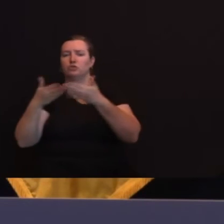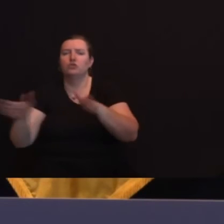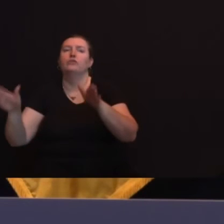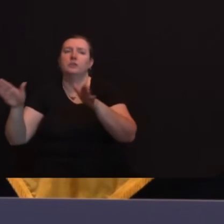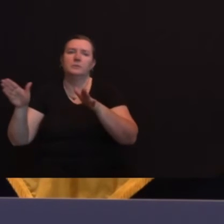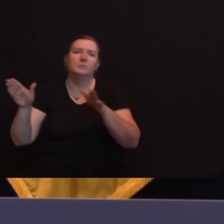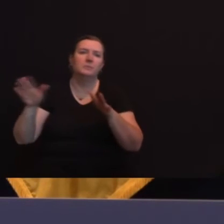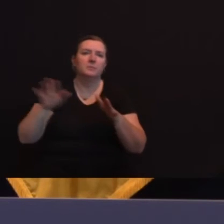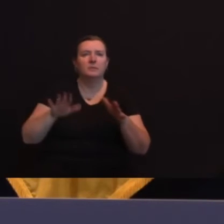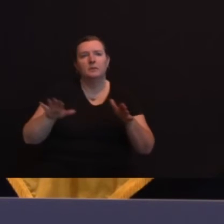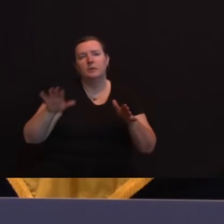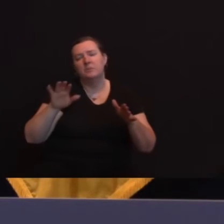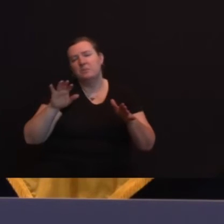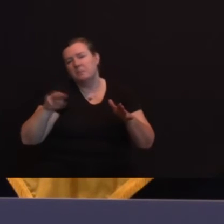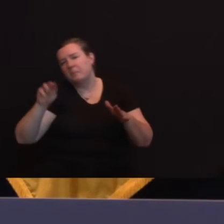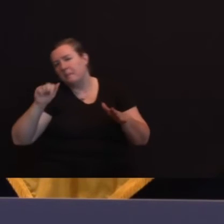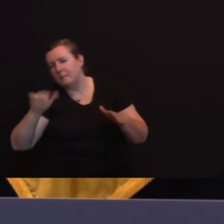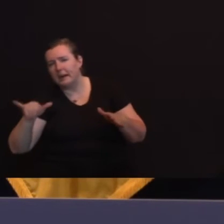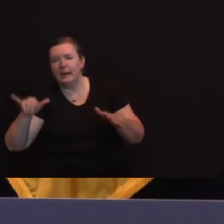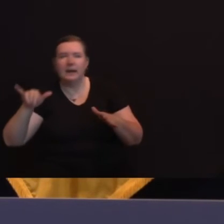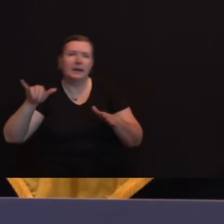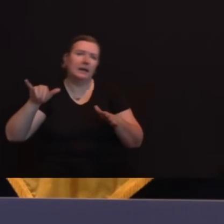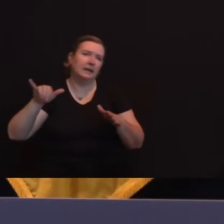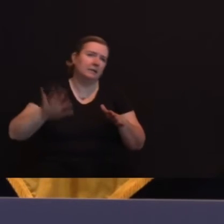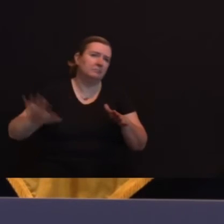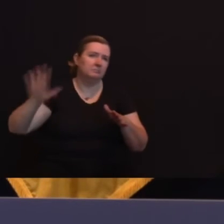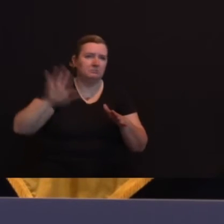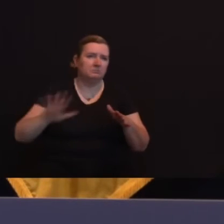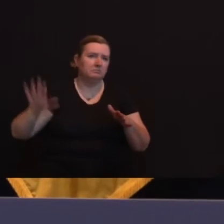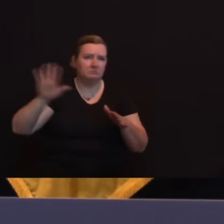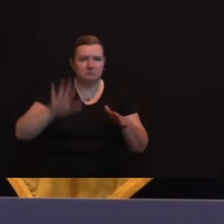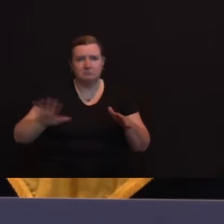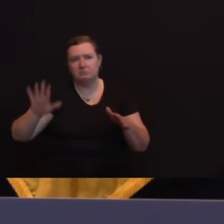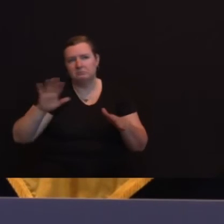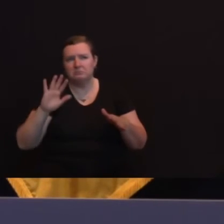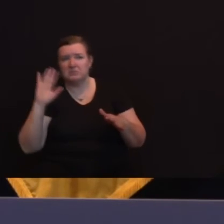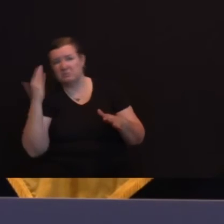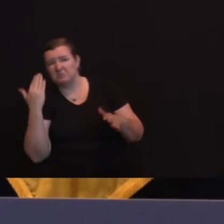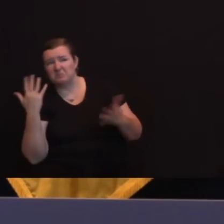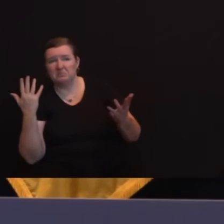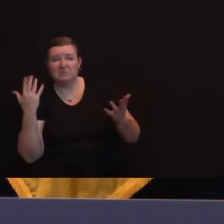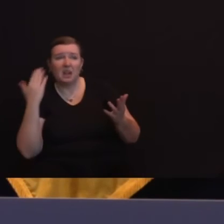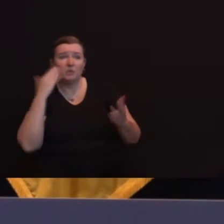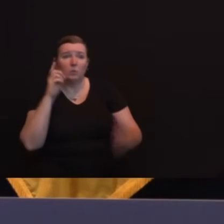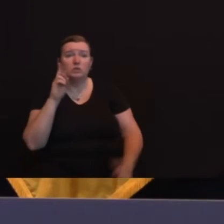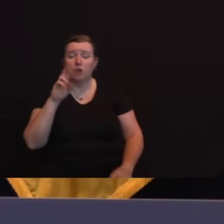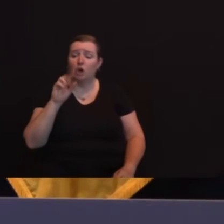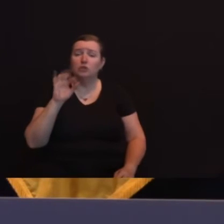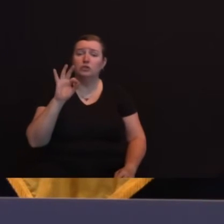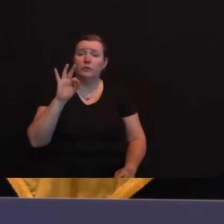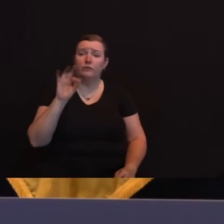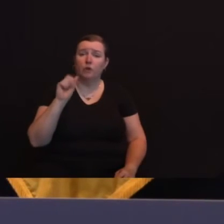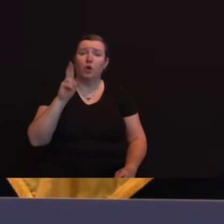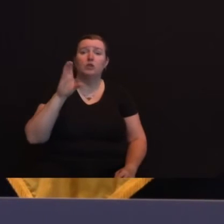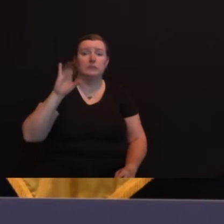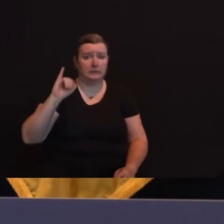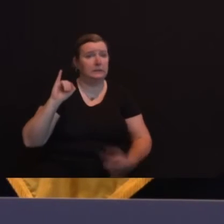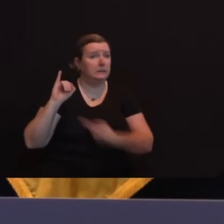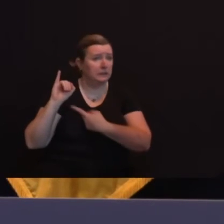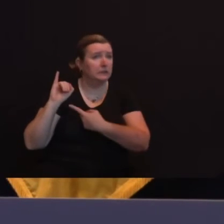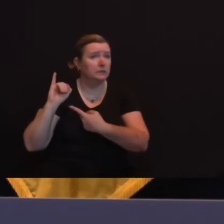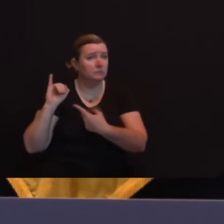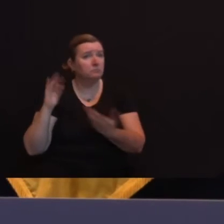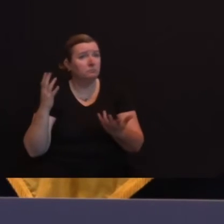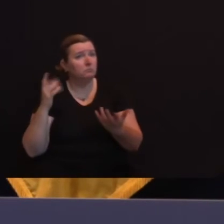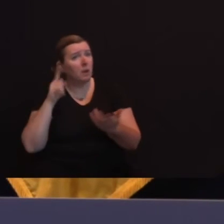mouth, but I think that's a widely accepted range. I know Tony Fauci sees it that way, and I believe the incoming team does.